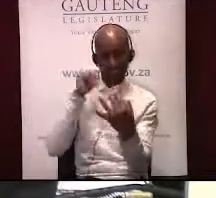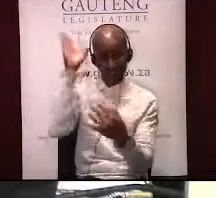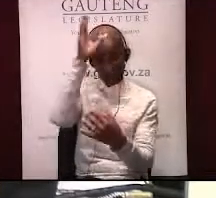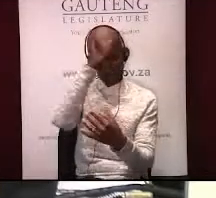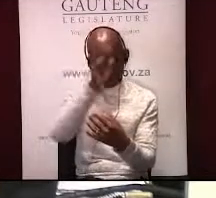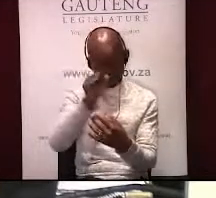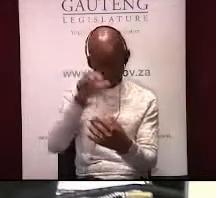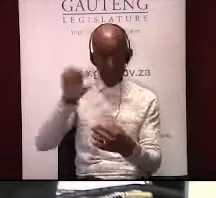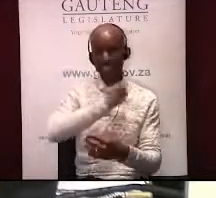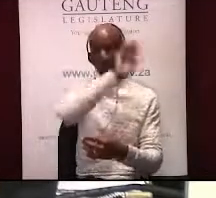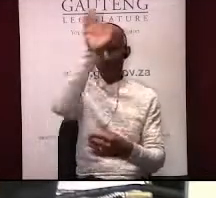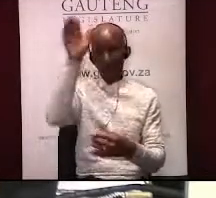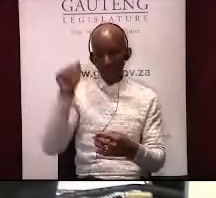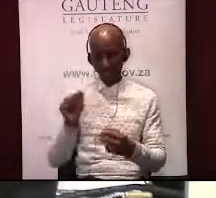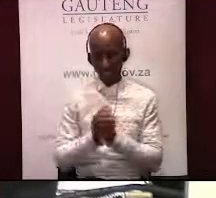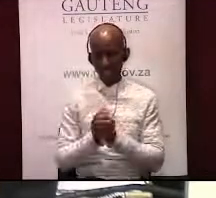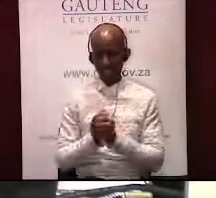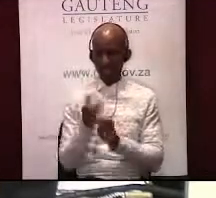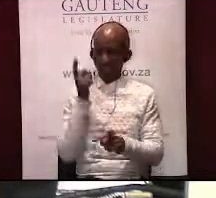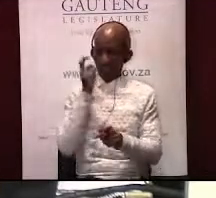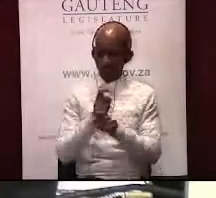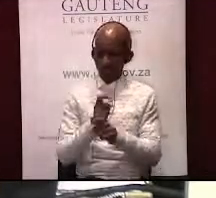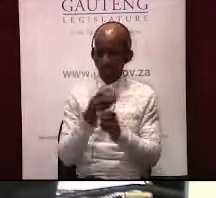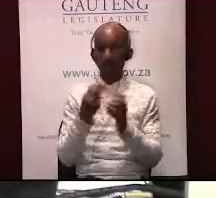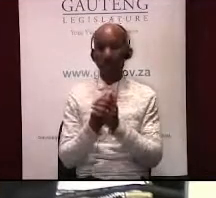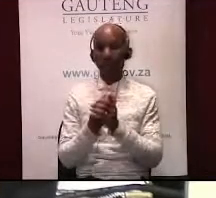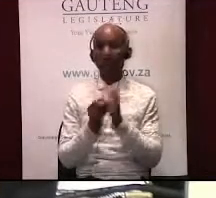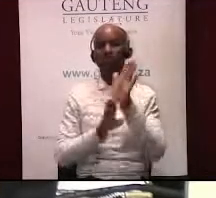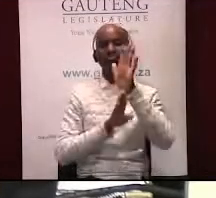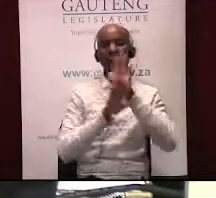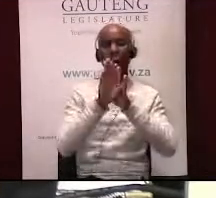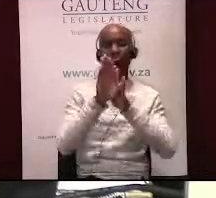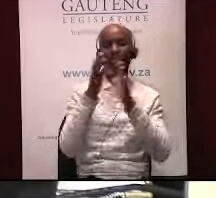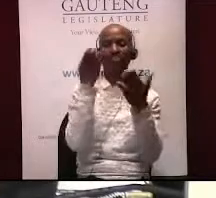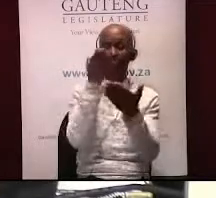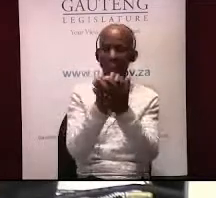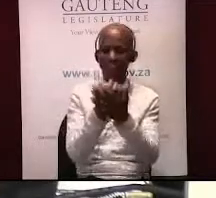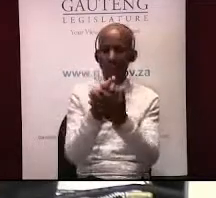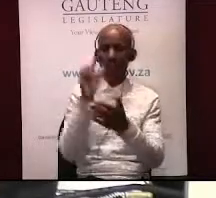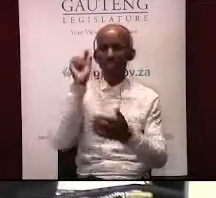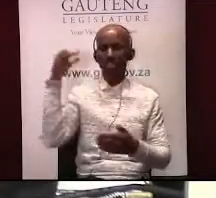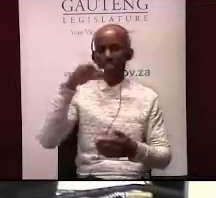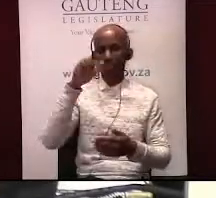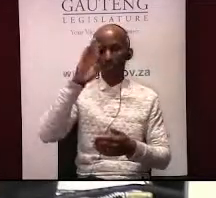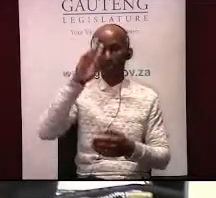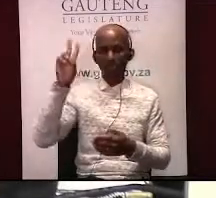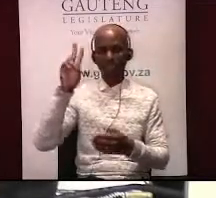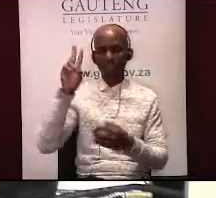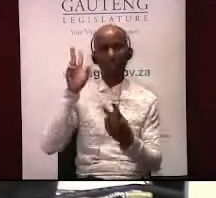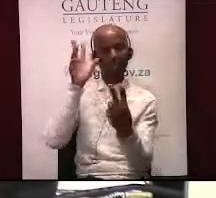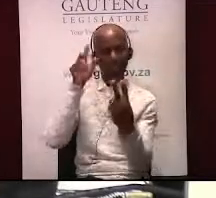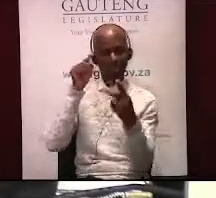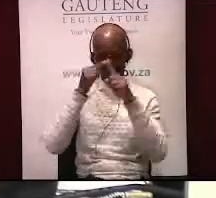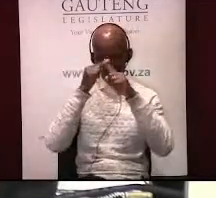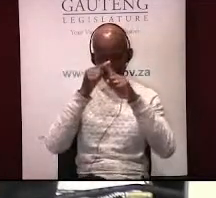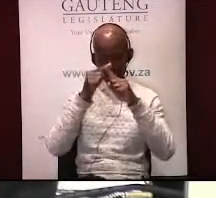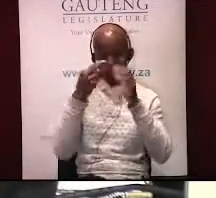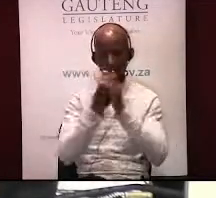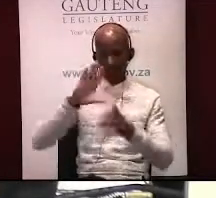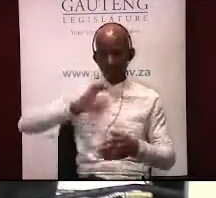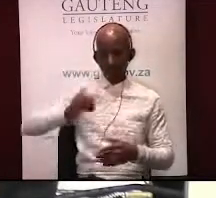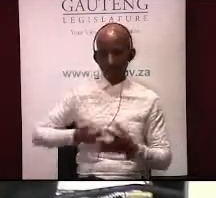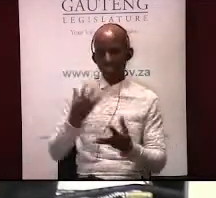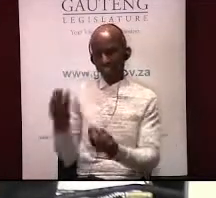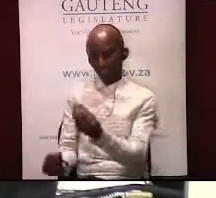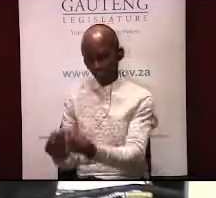South Africa is currently battling with the scourge of increased incidences of gender-based violence targeted towards women and